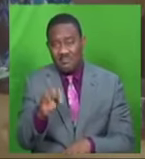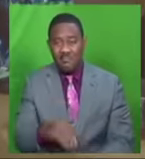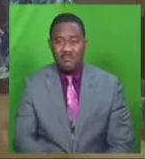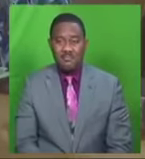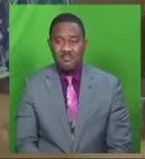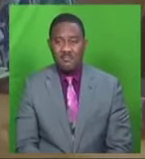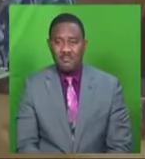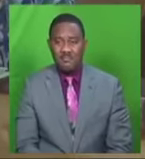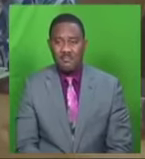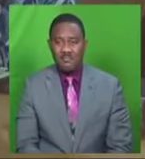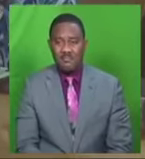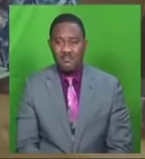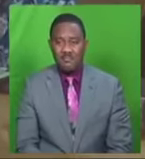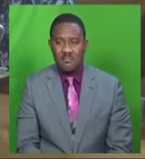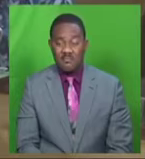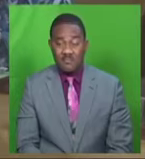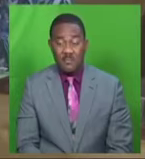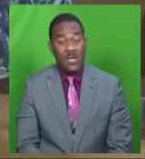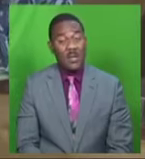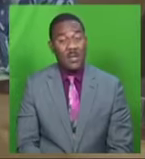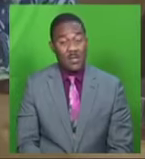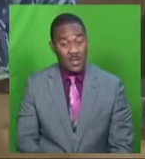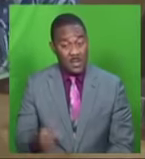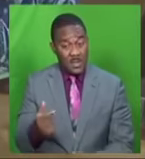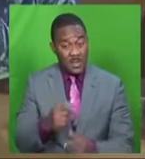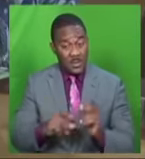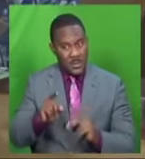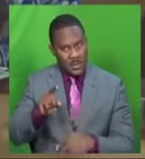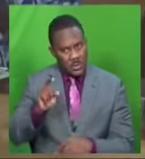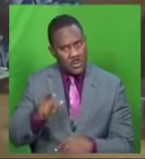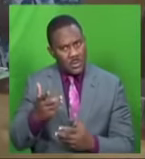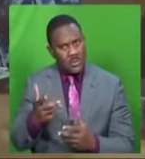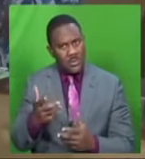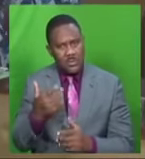Speaker, Ghanaians deserve better.